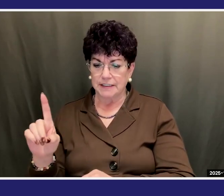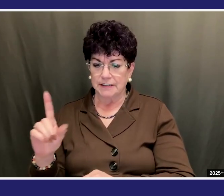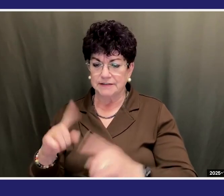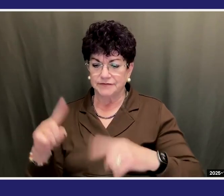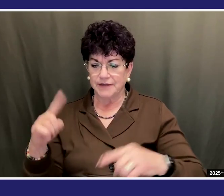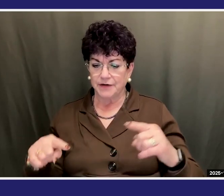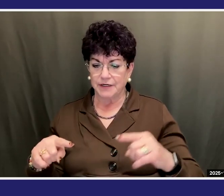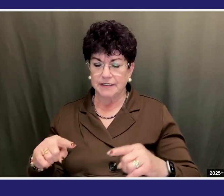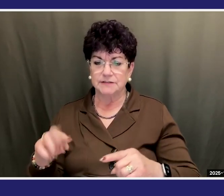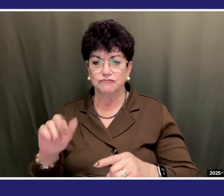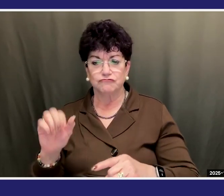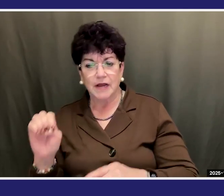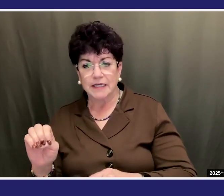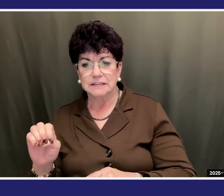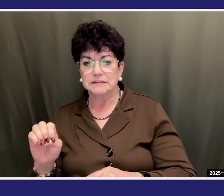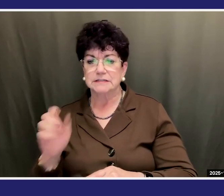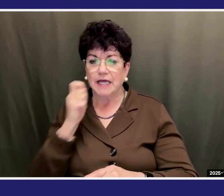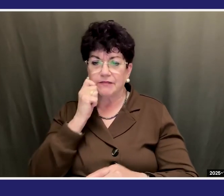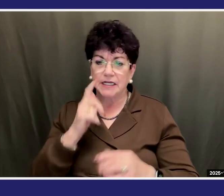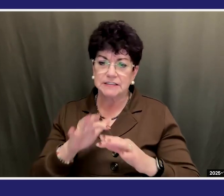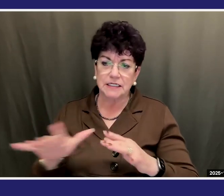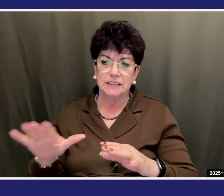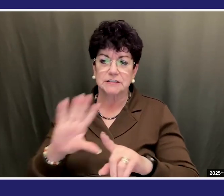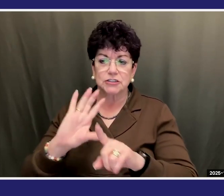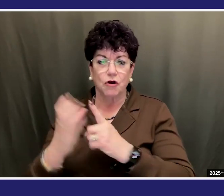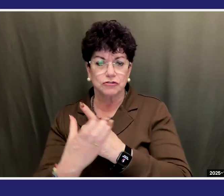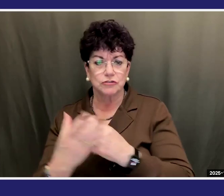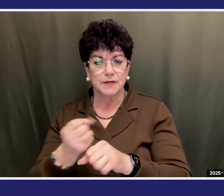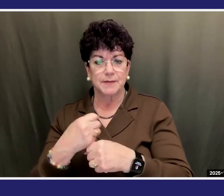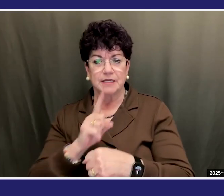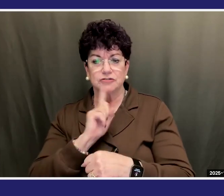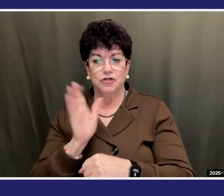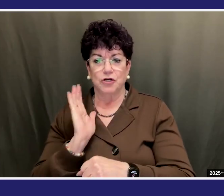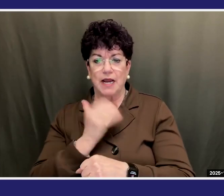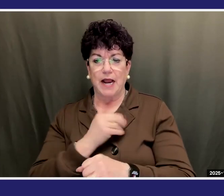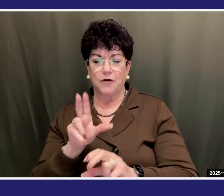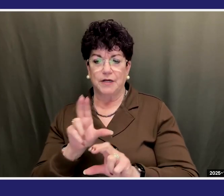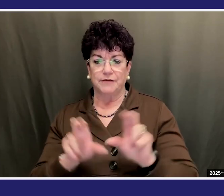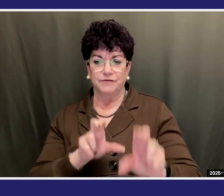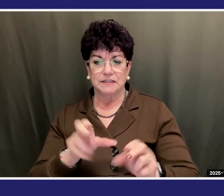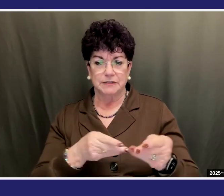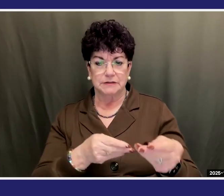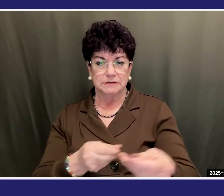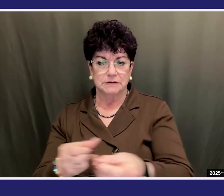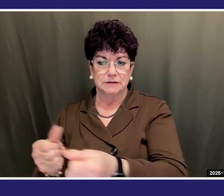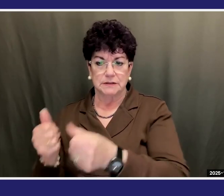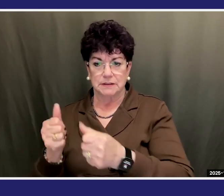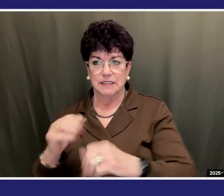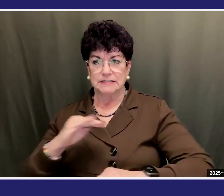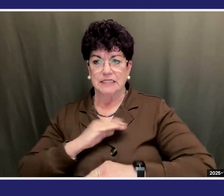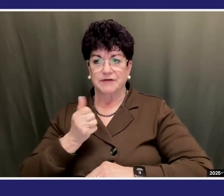cultures. We really wanted to make sure that our investments were filling gaps in our existing